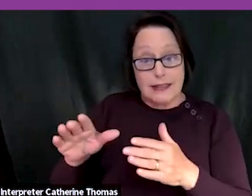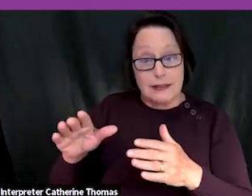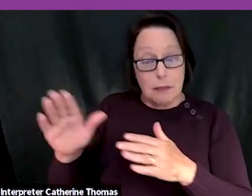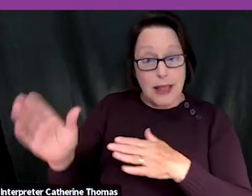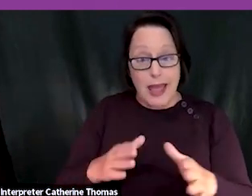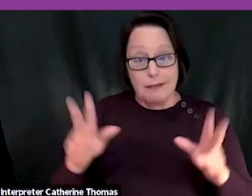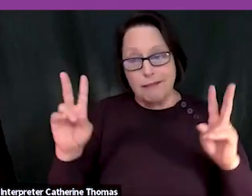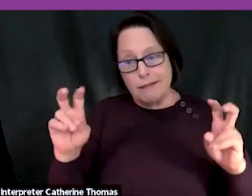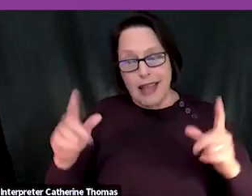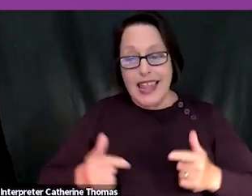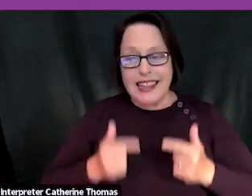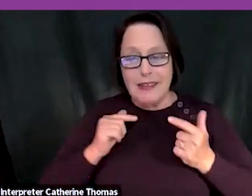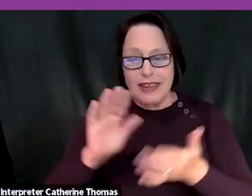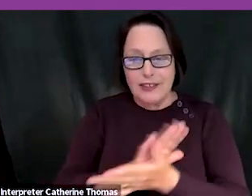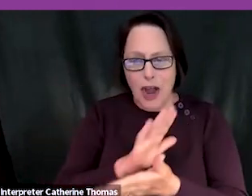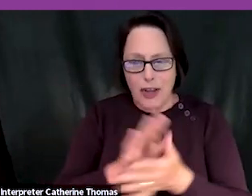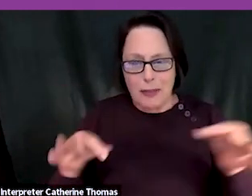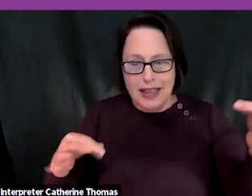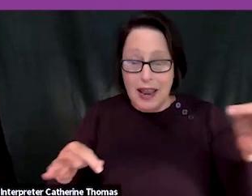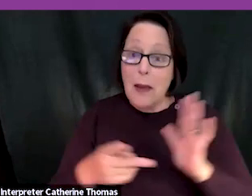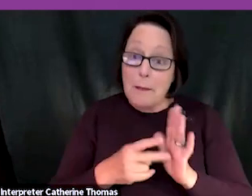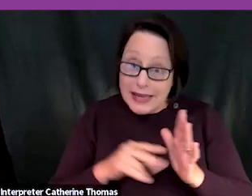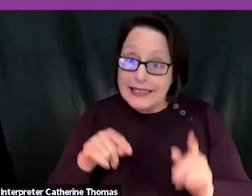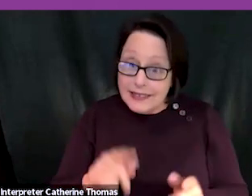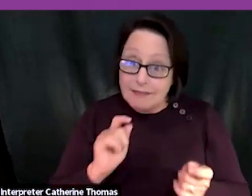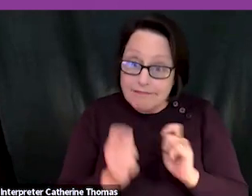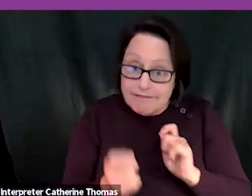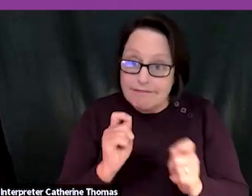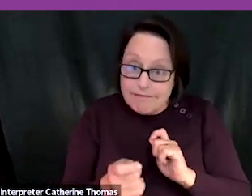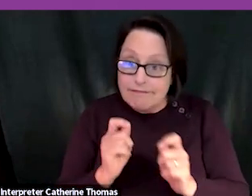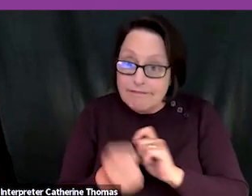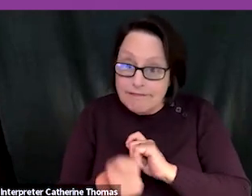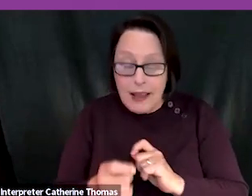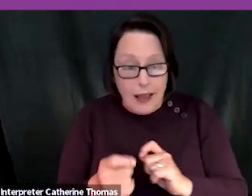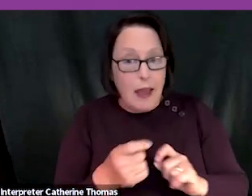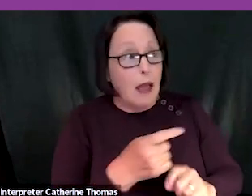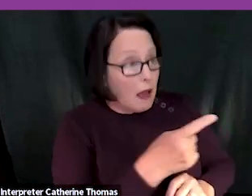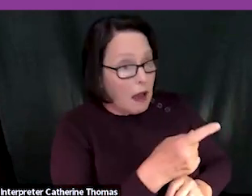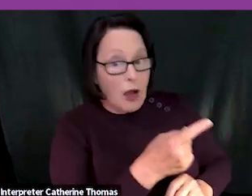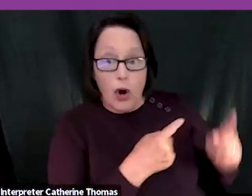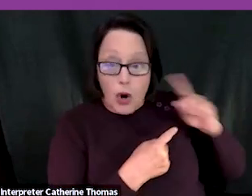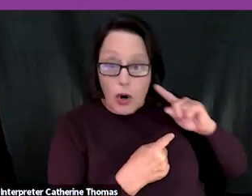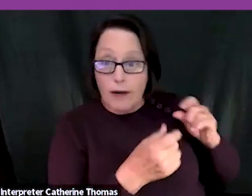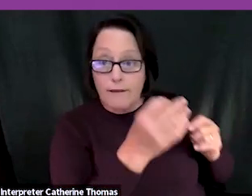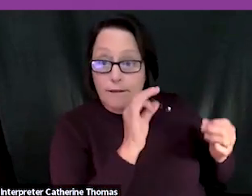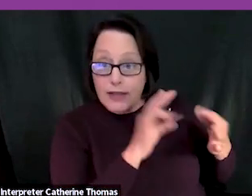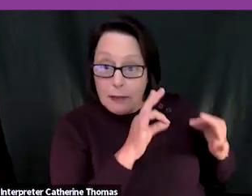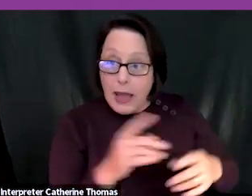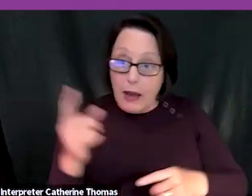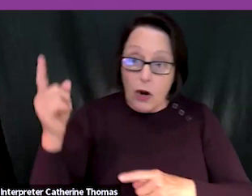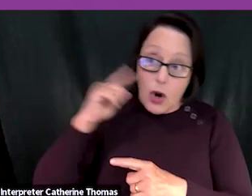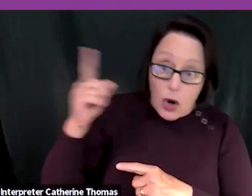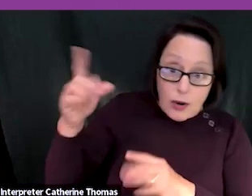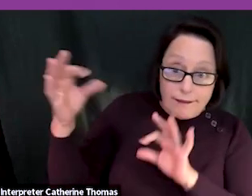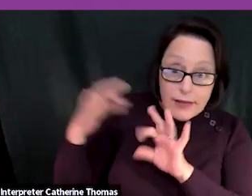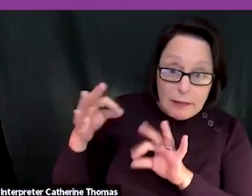it will go through constant changes based upon the feedback that we receive, making